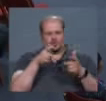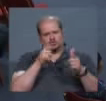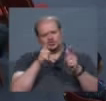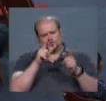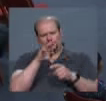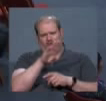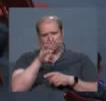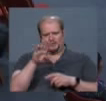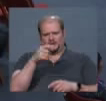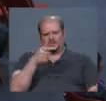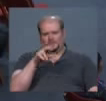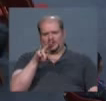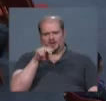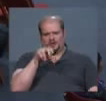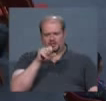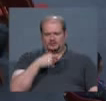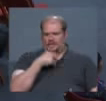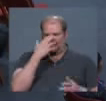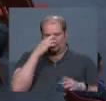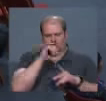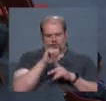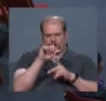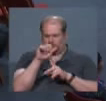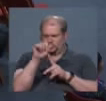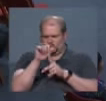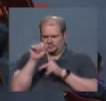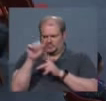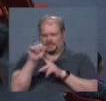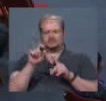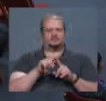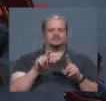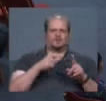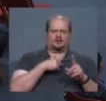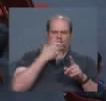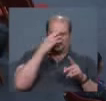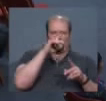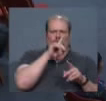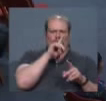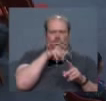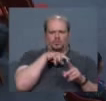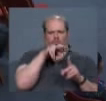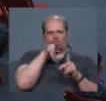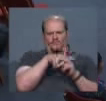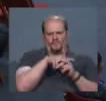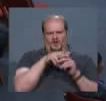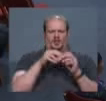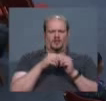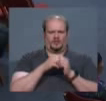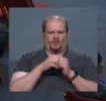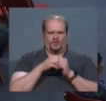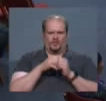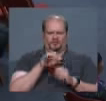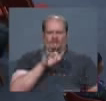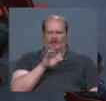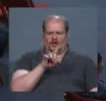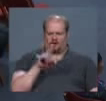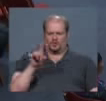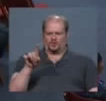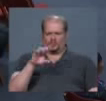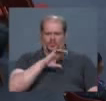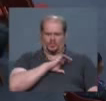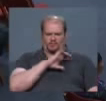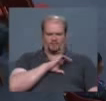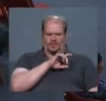shooting BB guns? I don't know the circumstances, but I do know a report was filed with 911. The